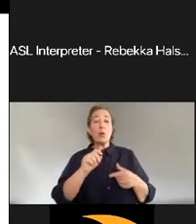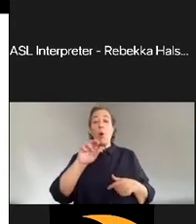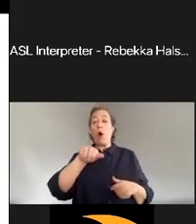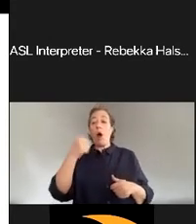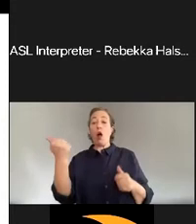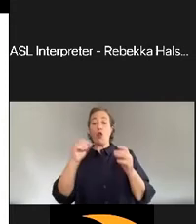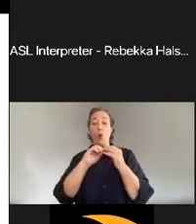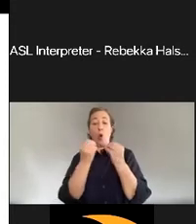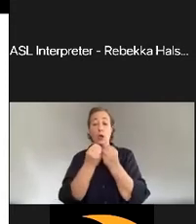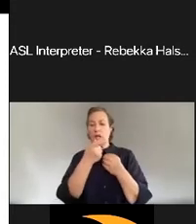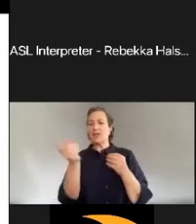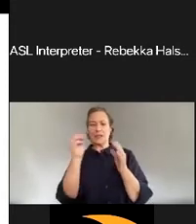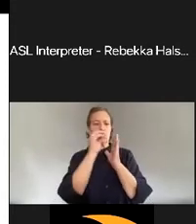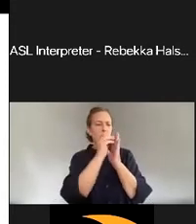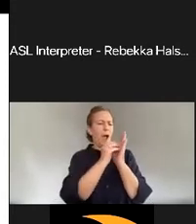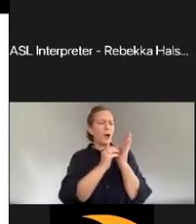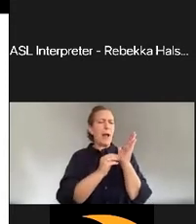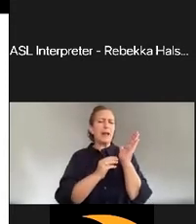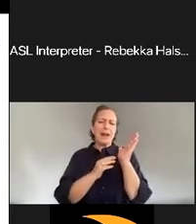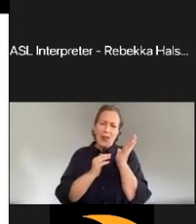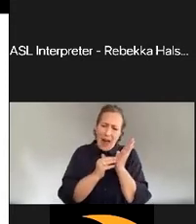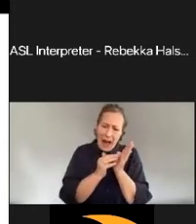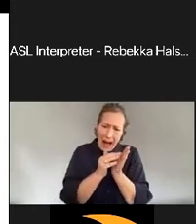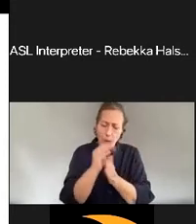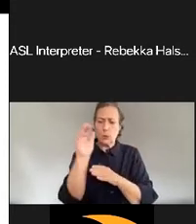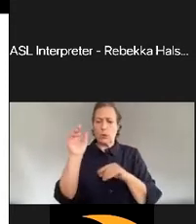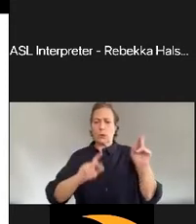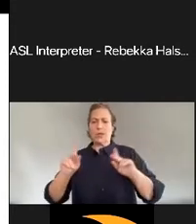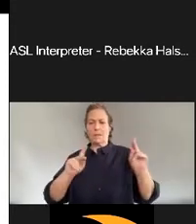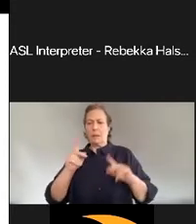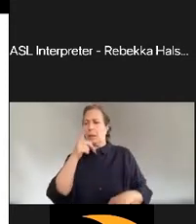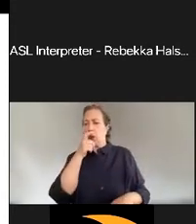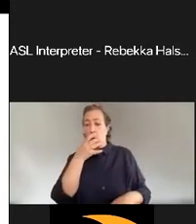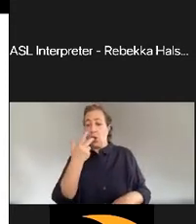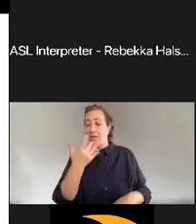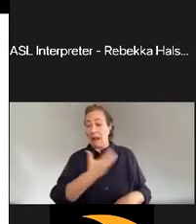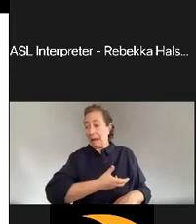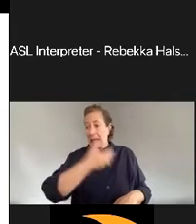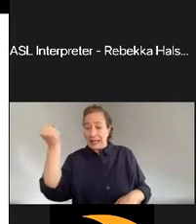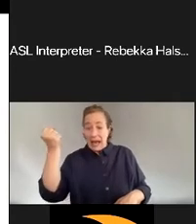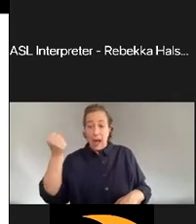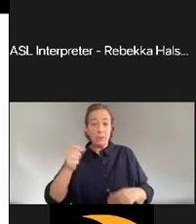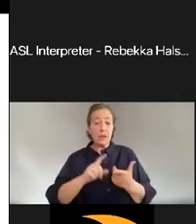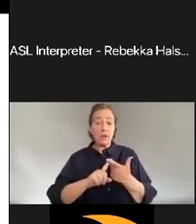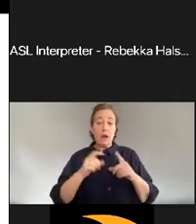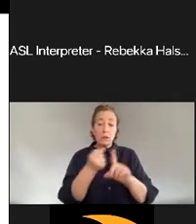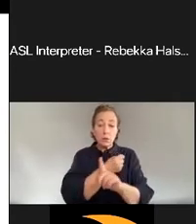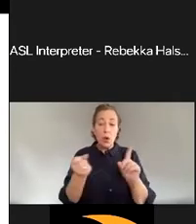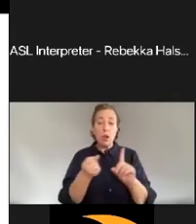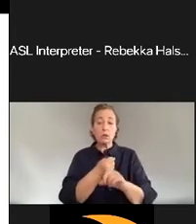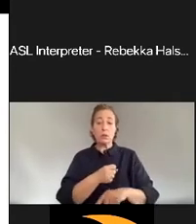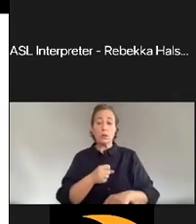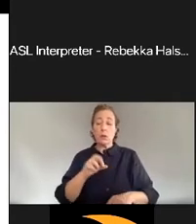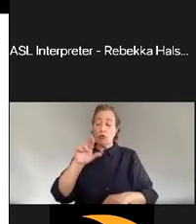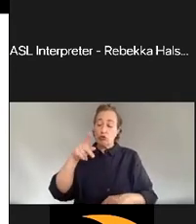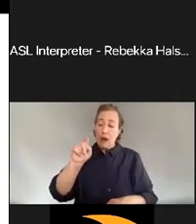organizations have documented thousands and thousands of people who have been subject to kidnapping or assault, rape, robbery, or even